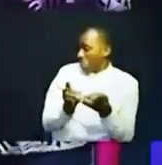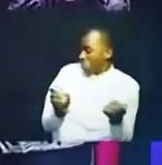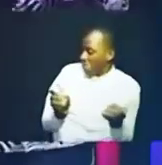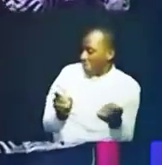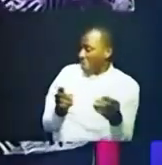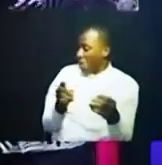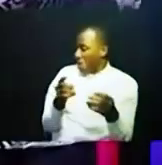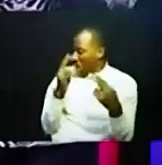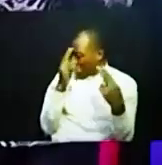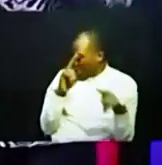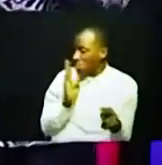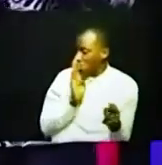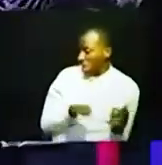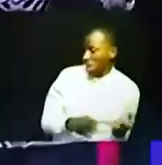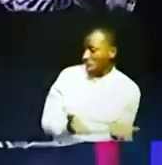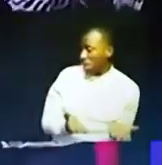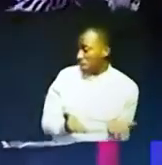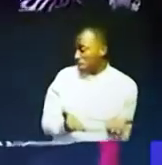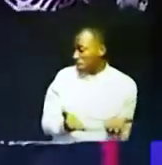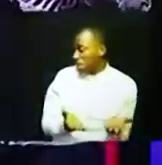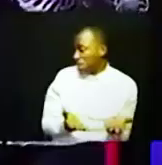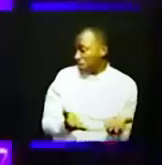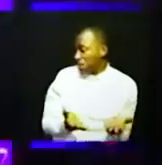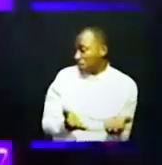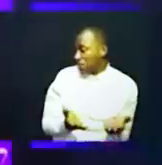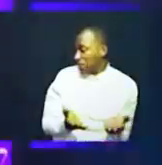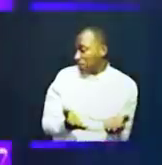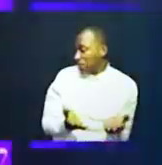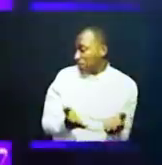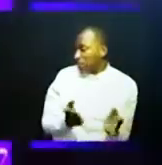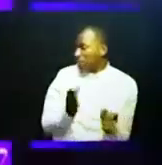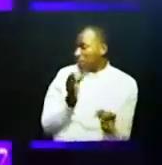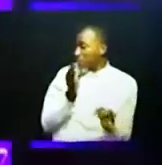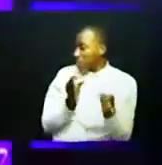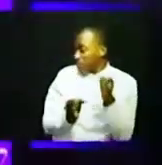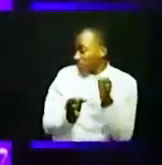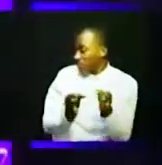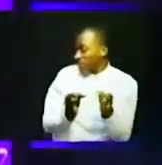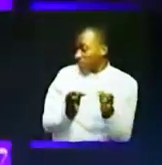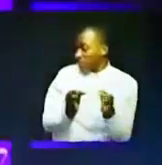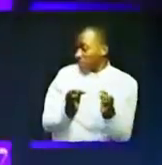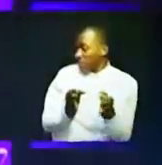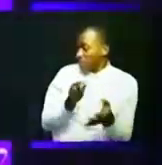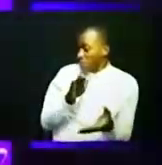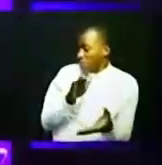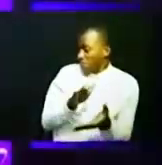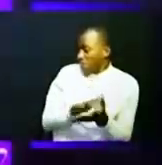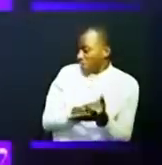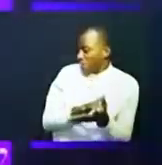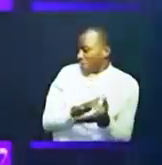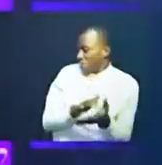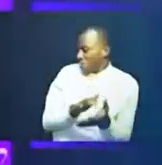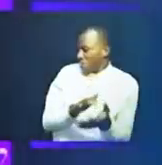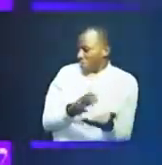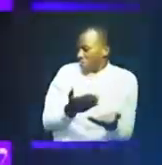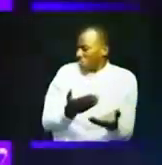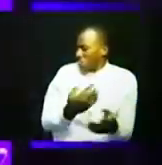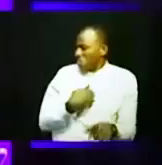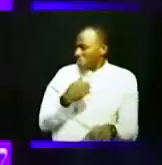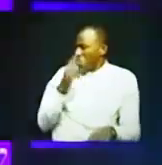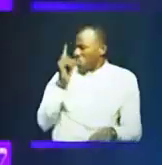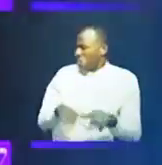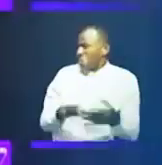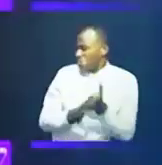if it goes sour, I shall not be trapped in